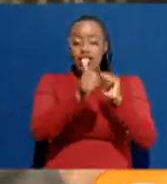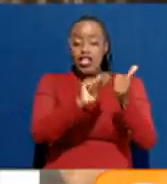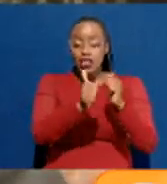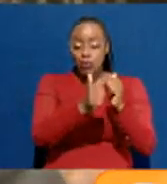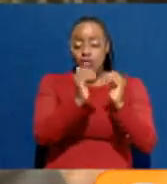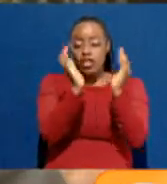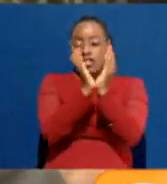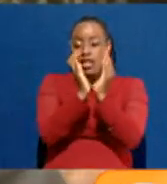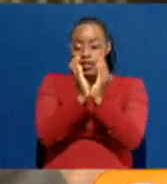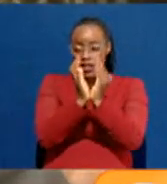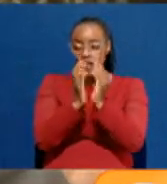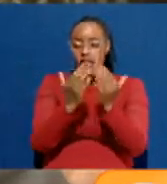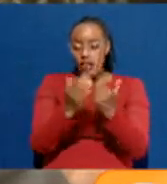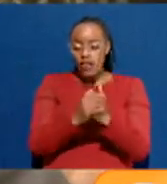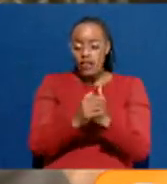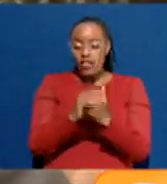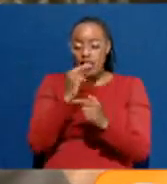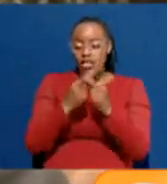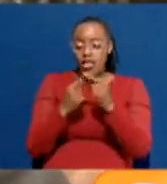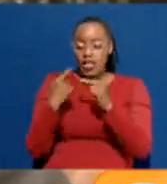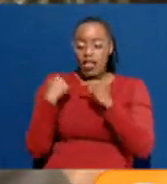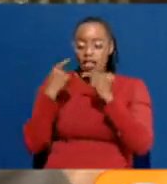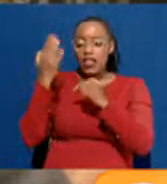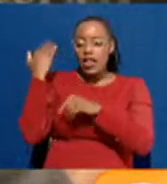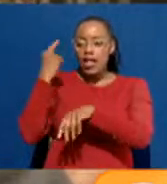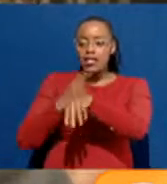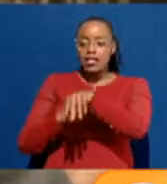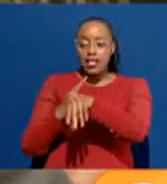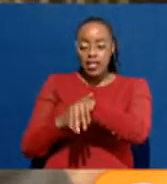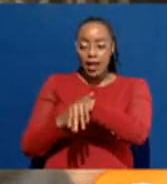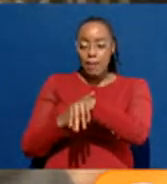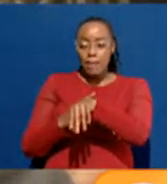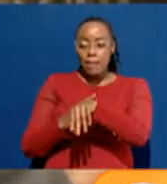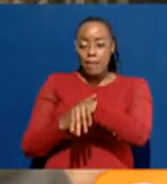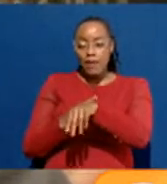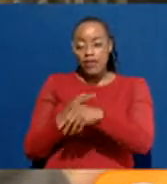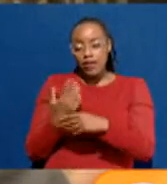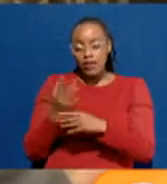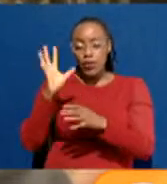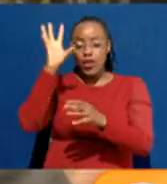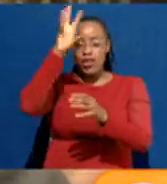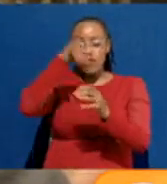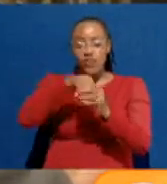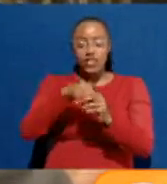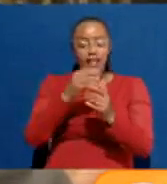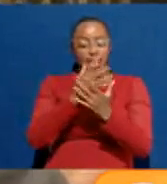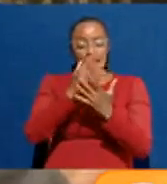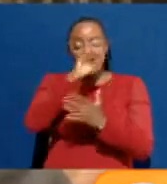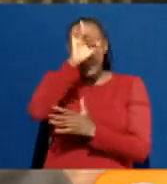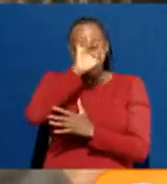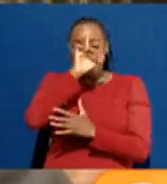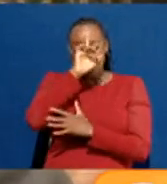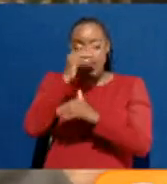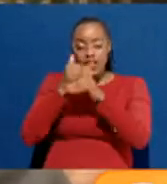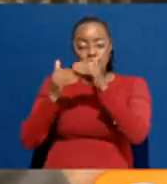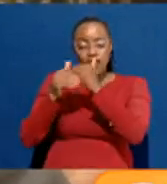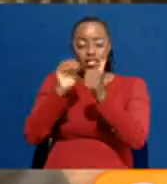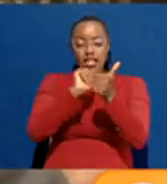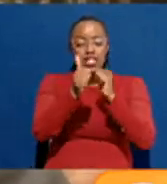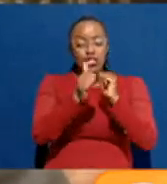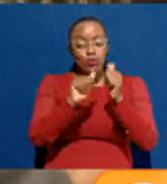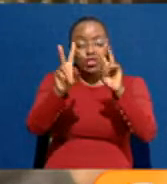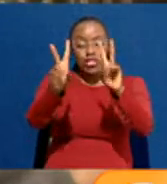for eons. The last time we invested anything serious in infrastructure